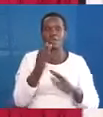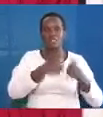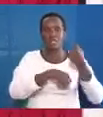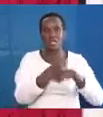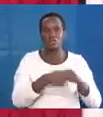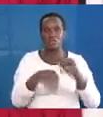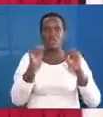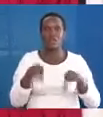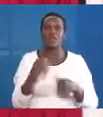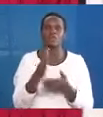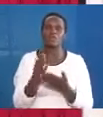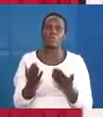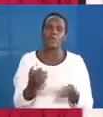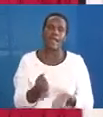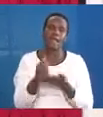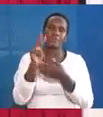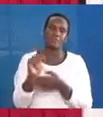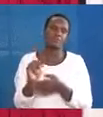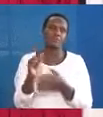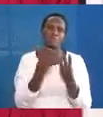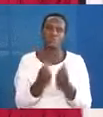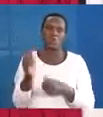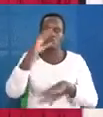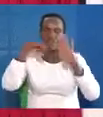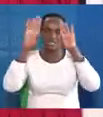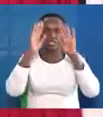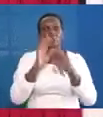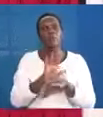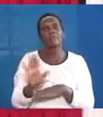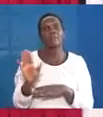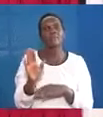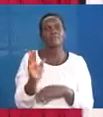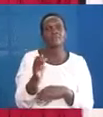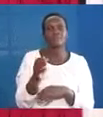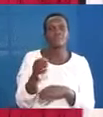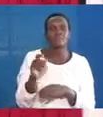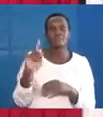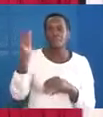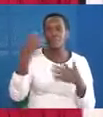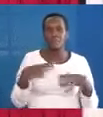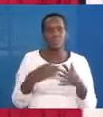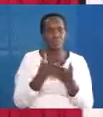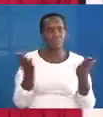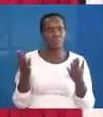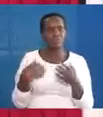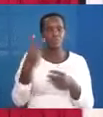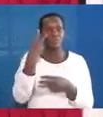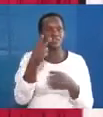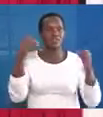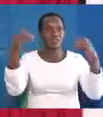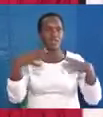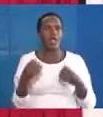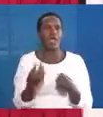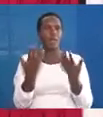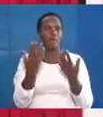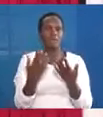Fellow Kenyans, we have seen how many, many nations, some that we